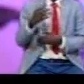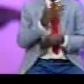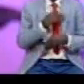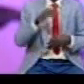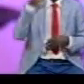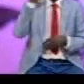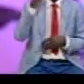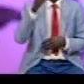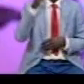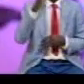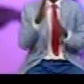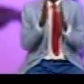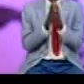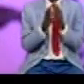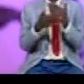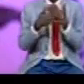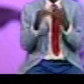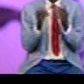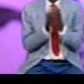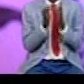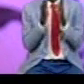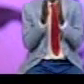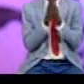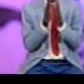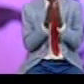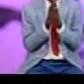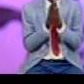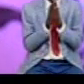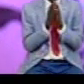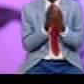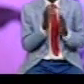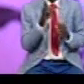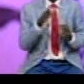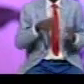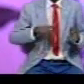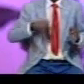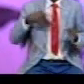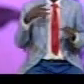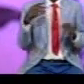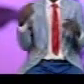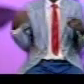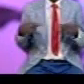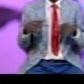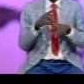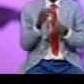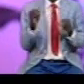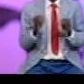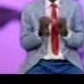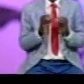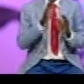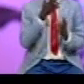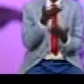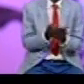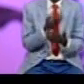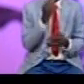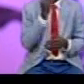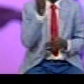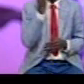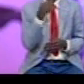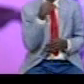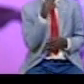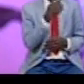prayed. After that prayer, I felt pain no more. I got home, told my